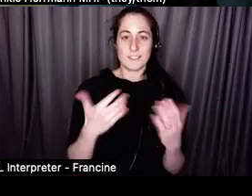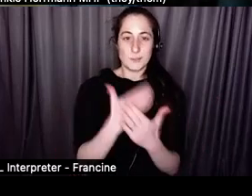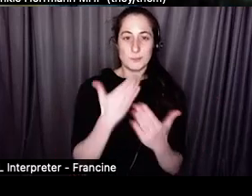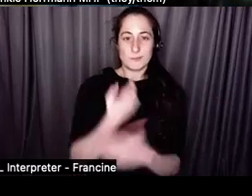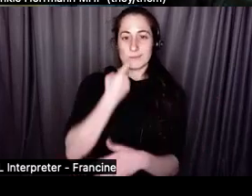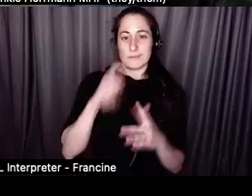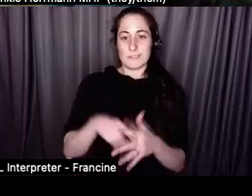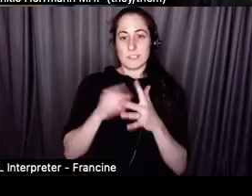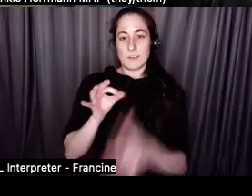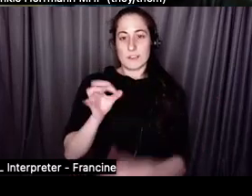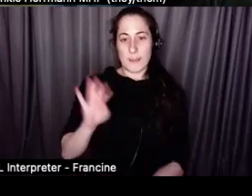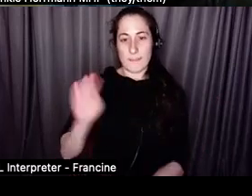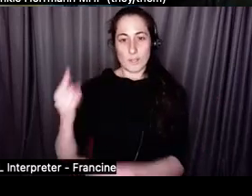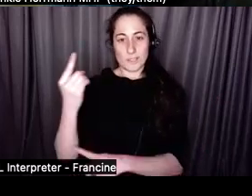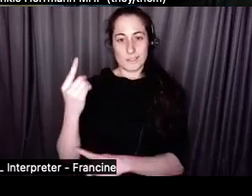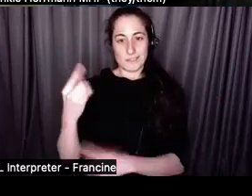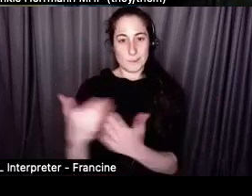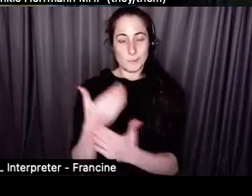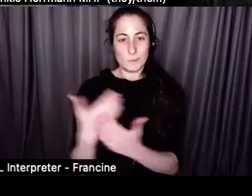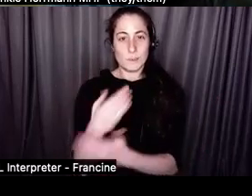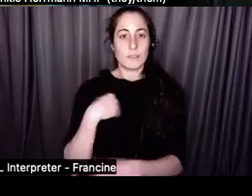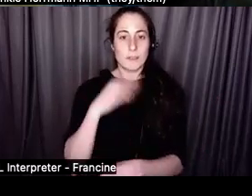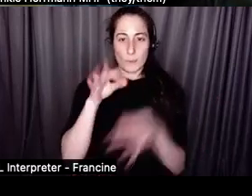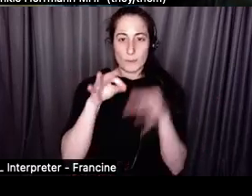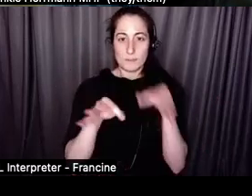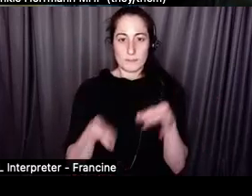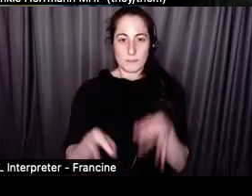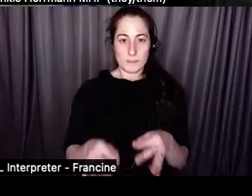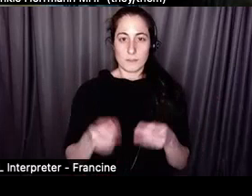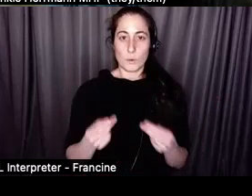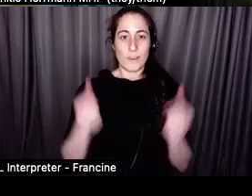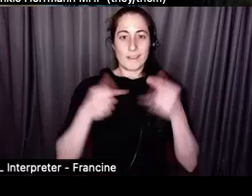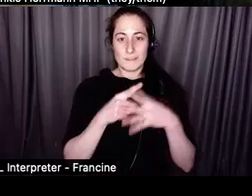February 1st. I'm going to go through these a little bit quickly.